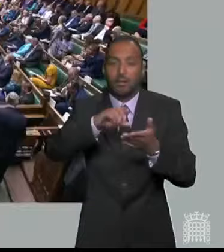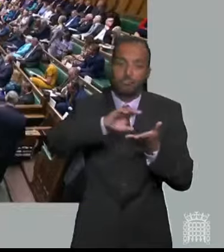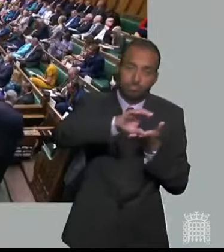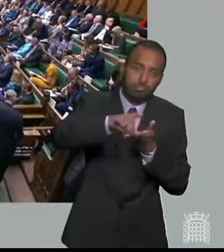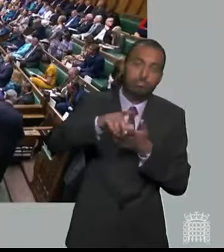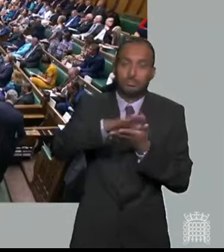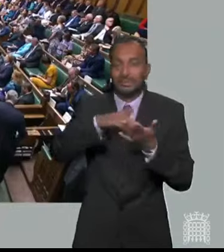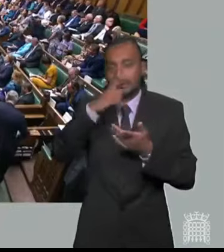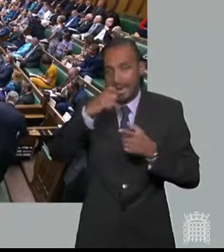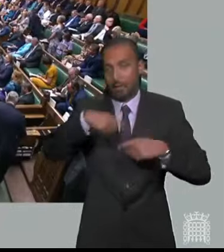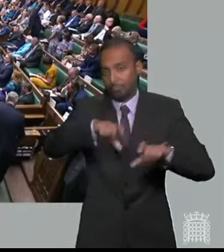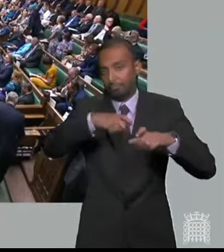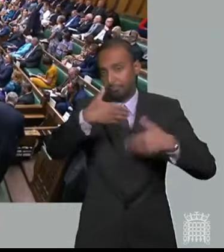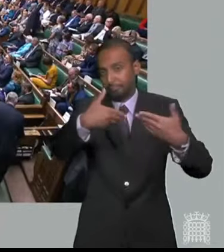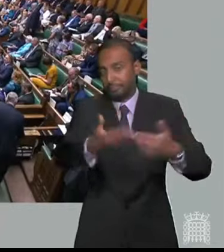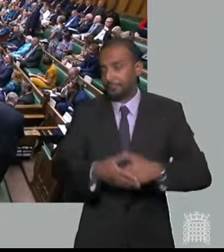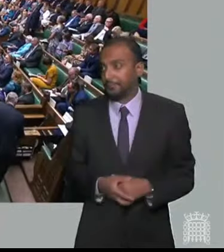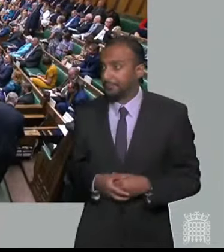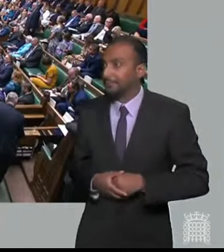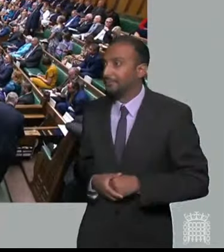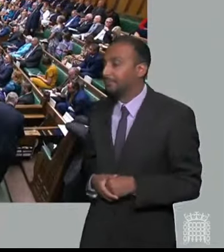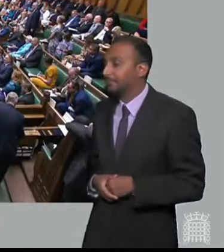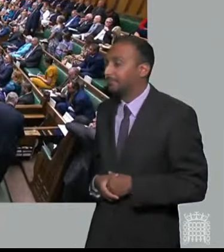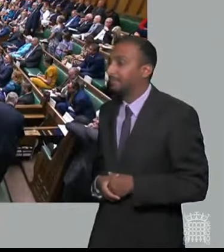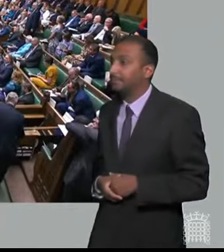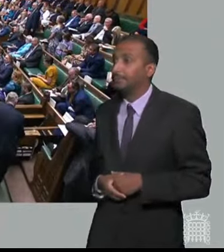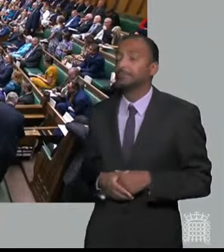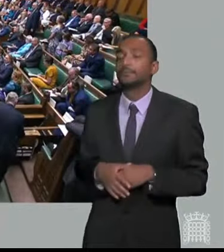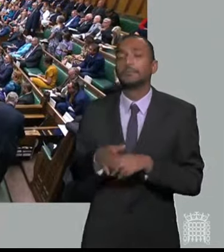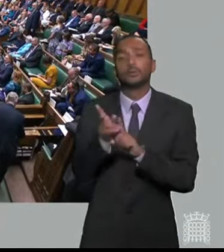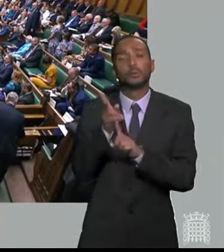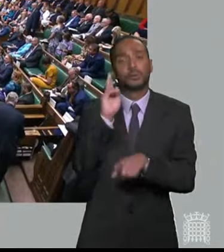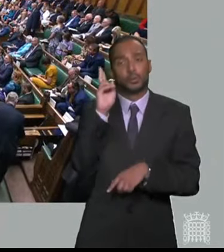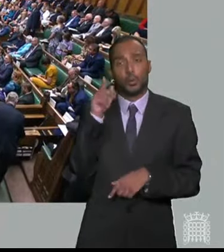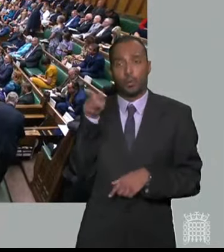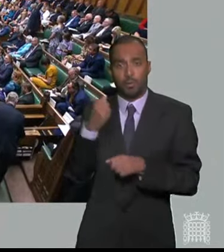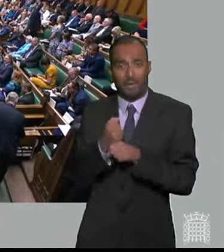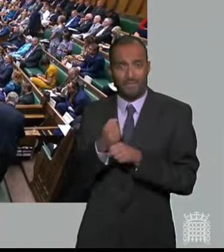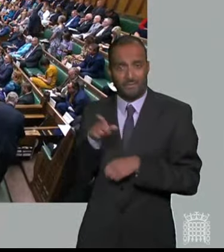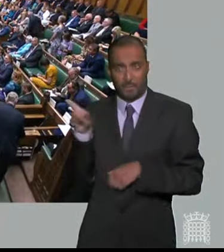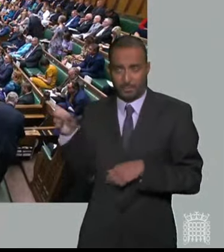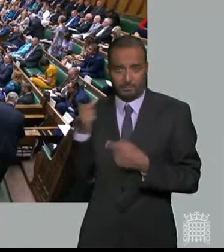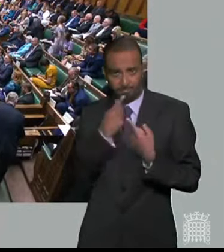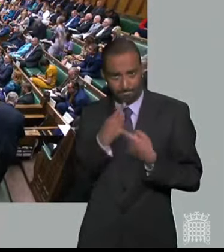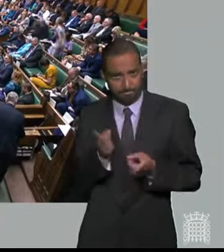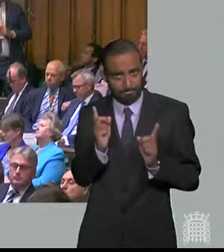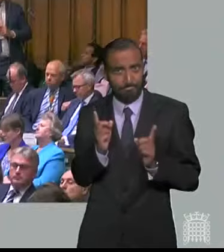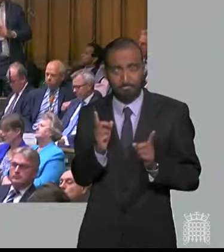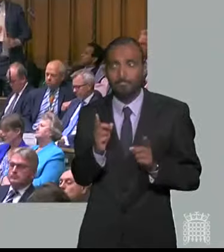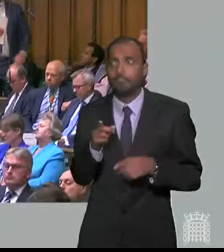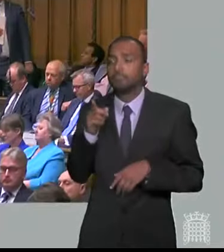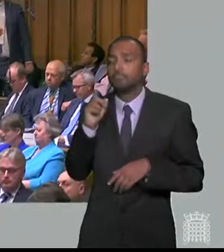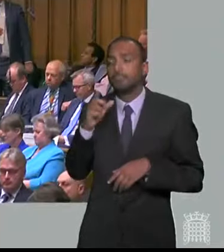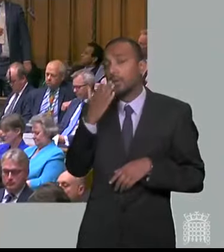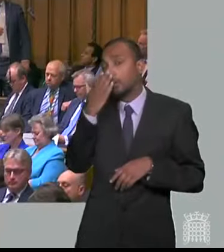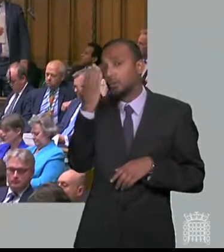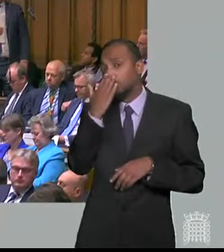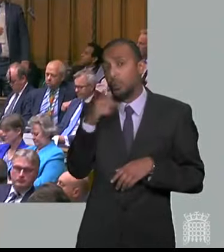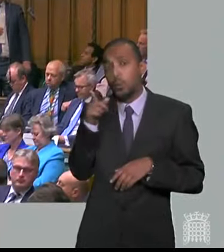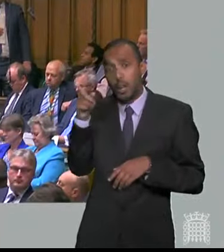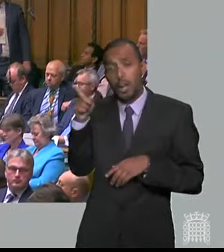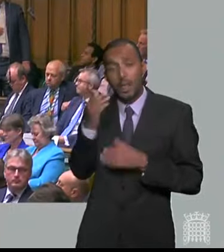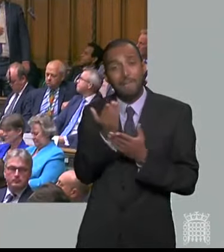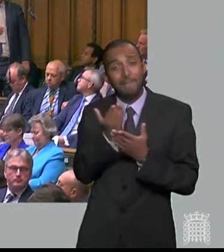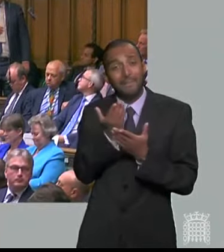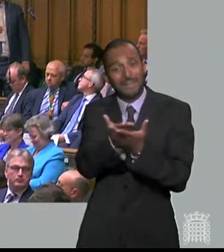Mark Fletcher. Thank you, Mr Speaker. 2 weeks ago, the government announced that the Bolsover School's bid for a sixth